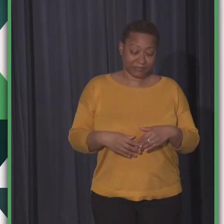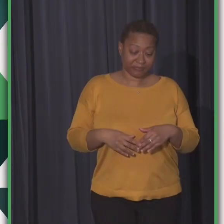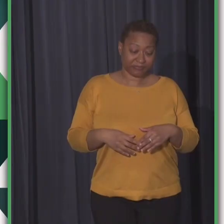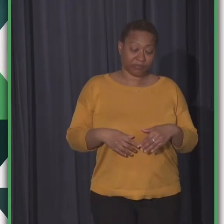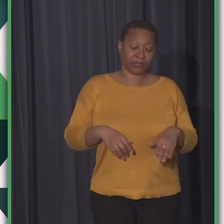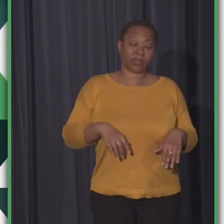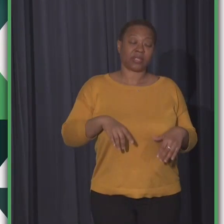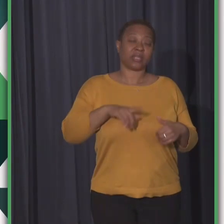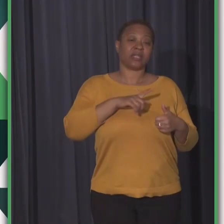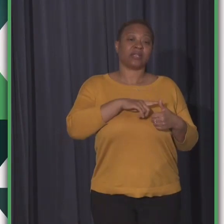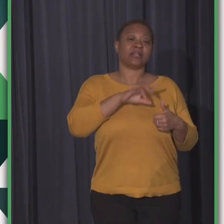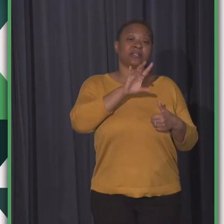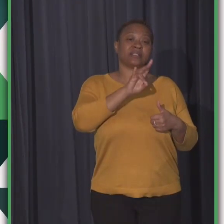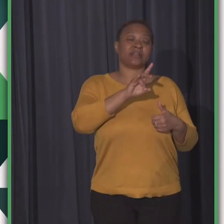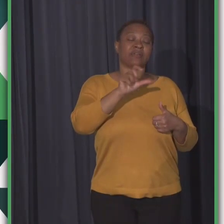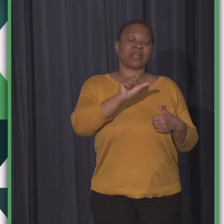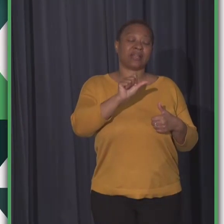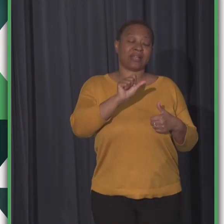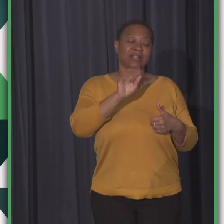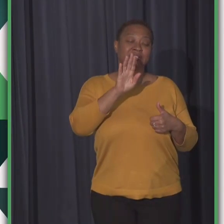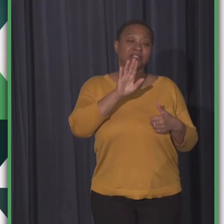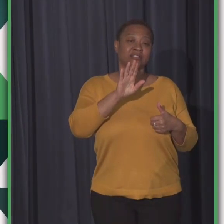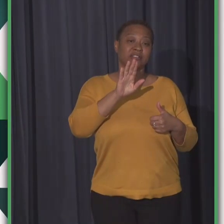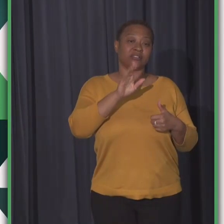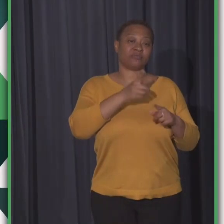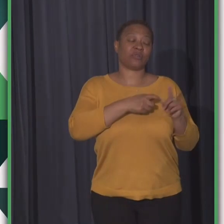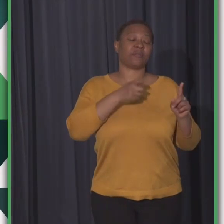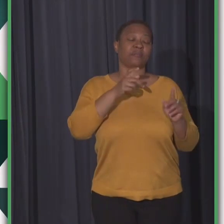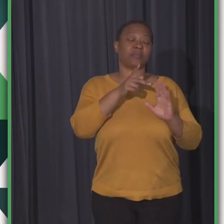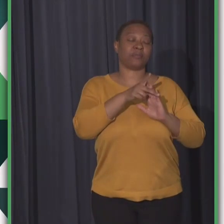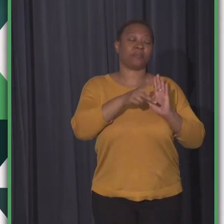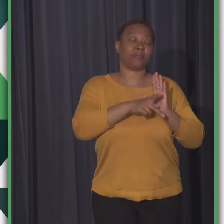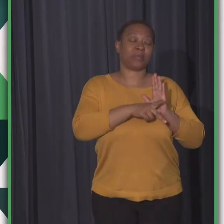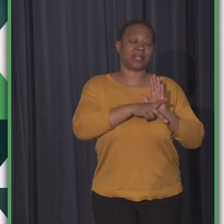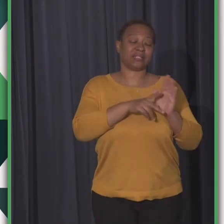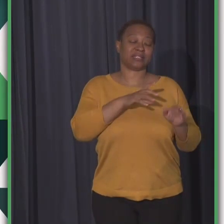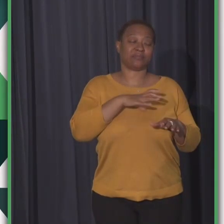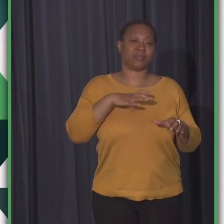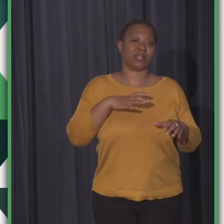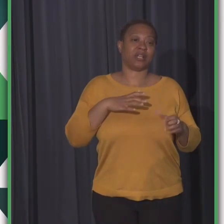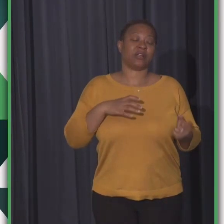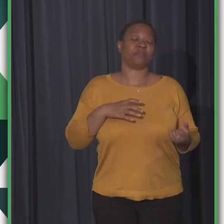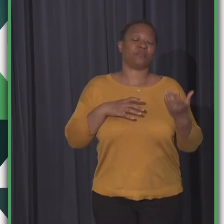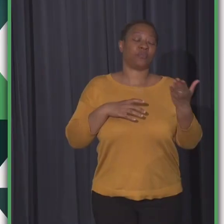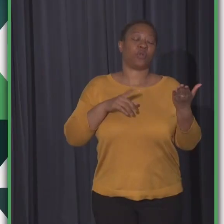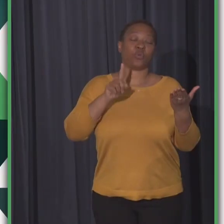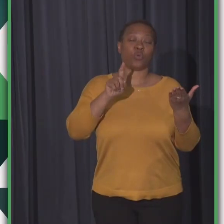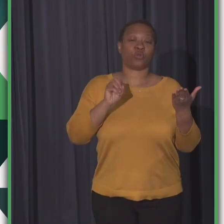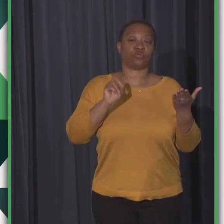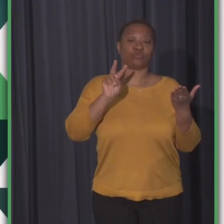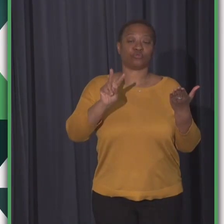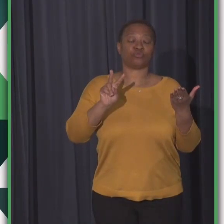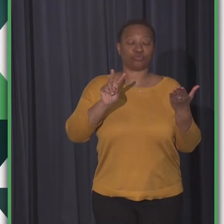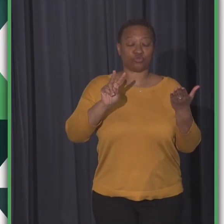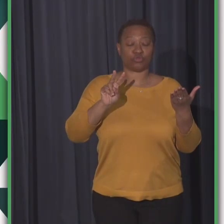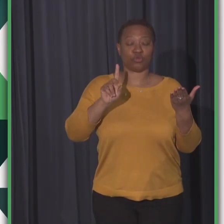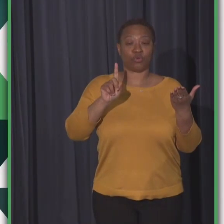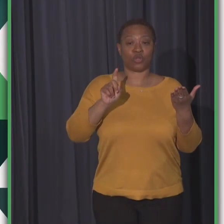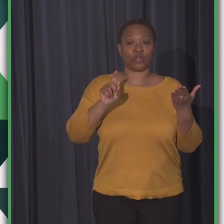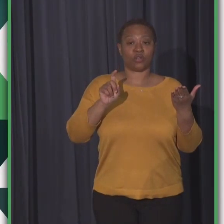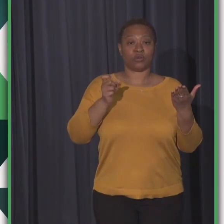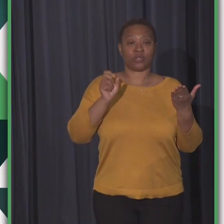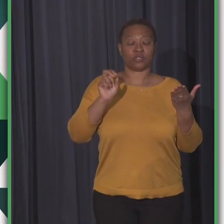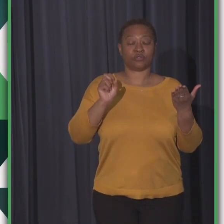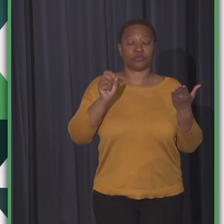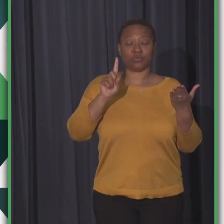Item 7A is by the direction of the Policy Committee, I move to adopt Directive 102.12, duty to